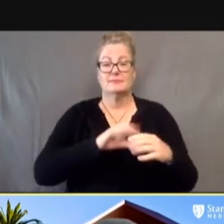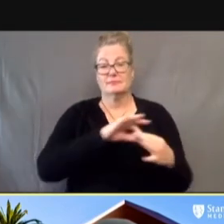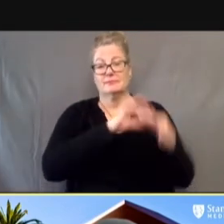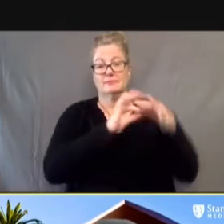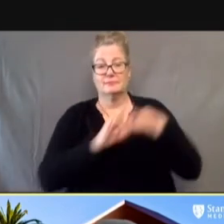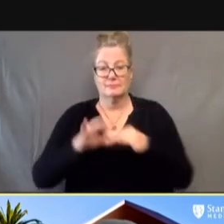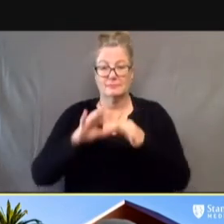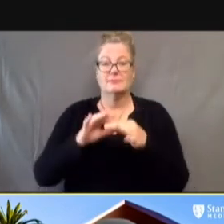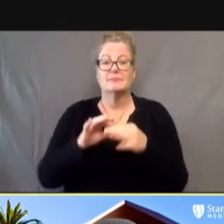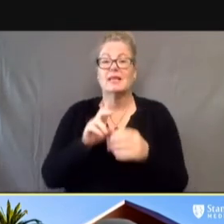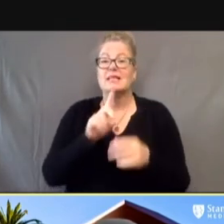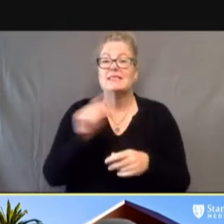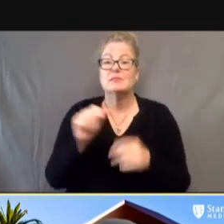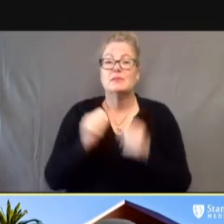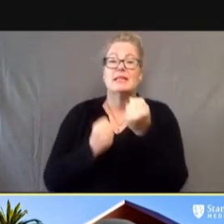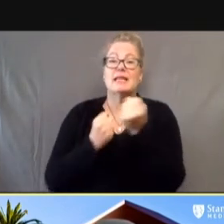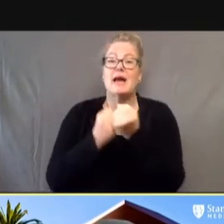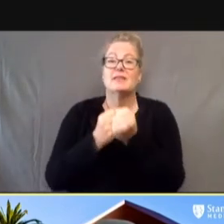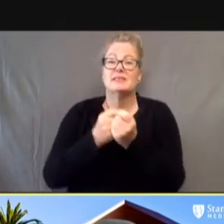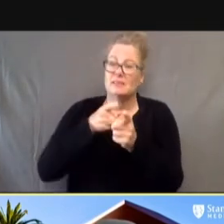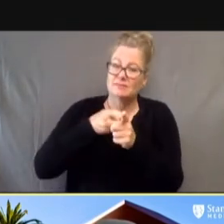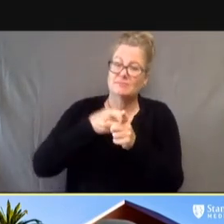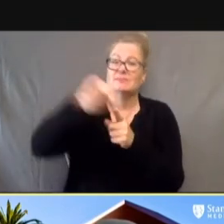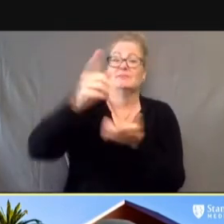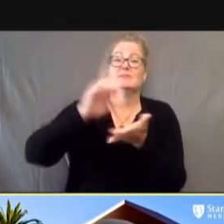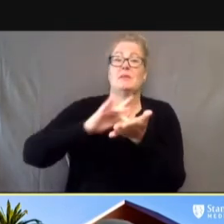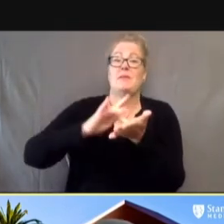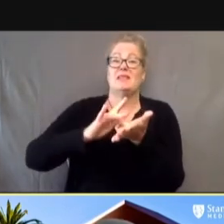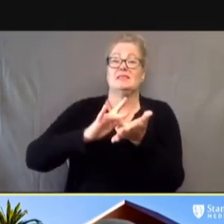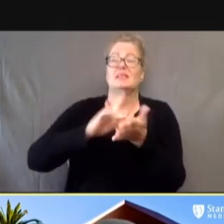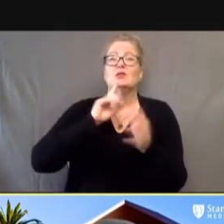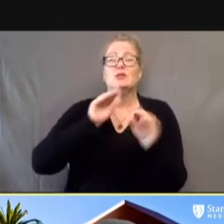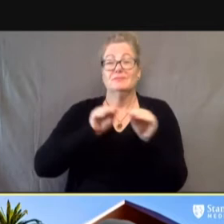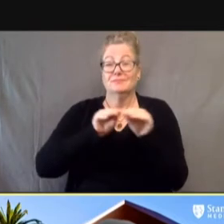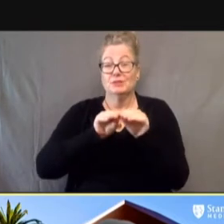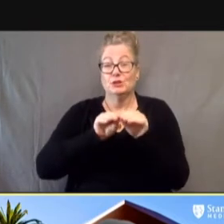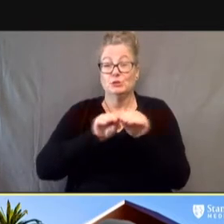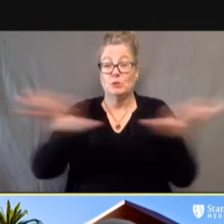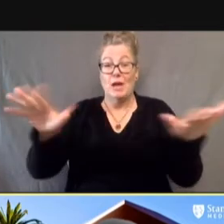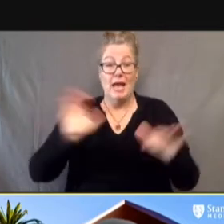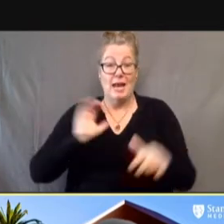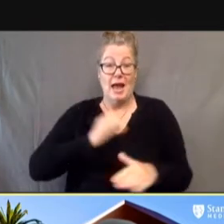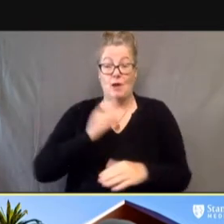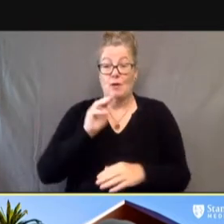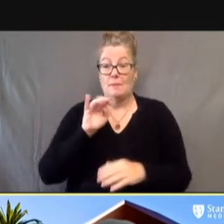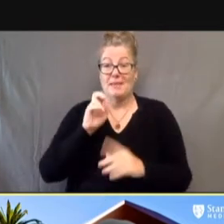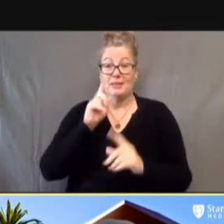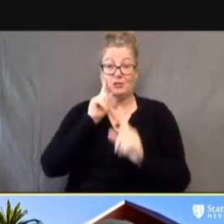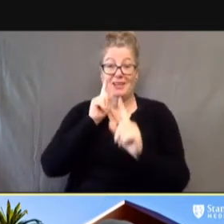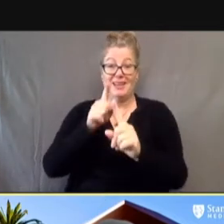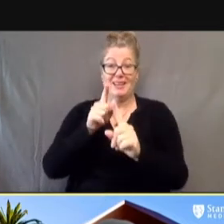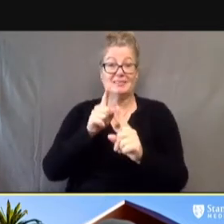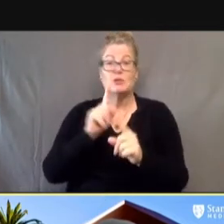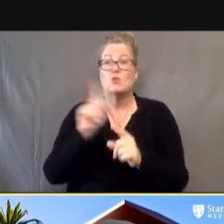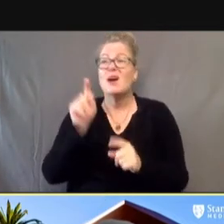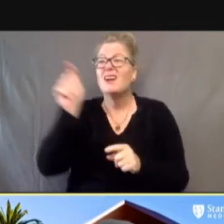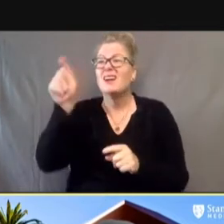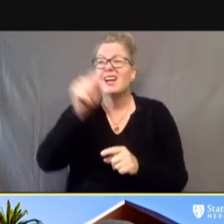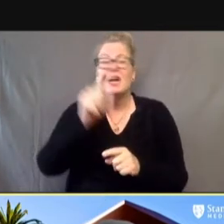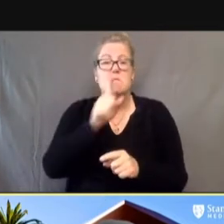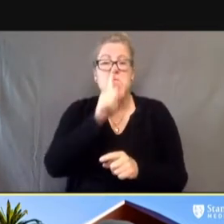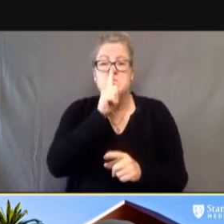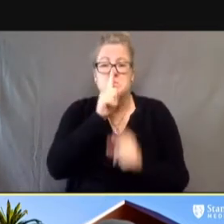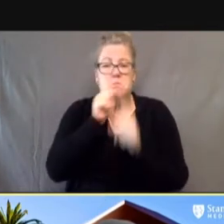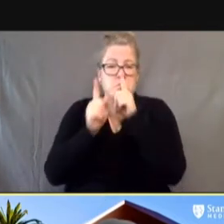medicine, and with the goal of spreading our mission to schools and communities where disability still wasn't discussed openly,